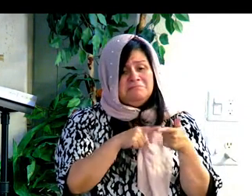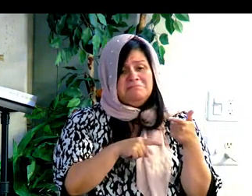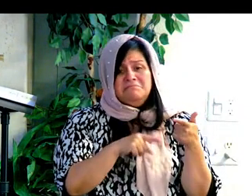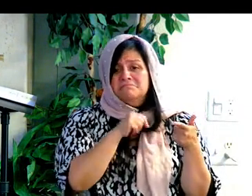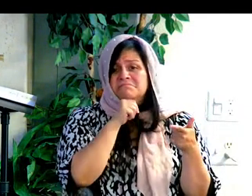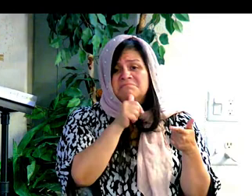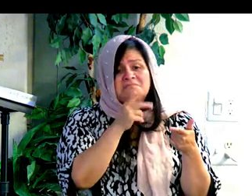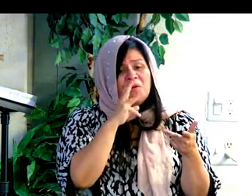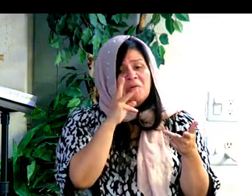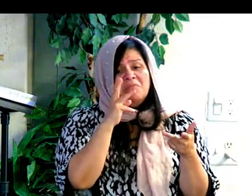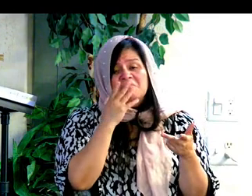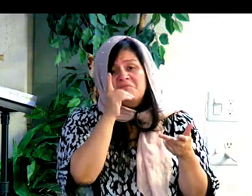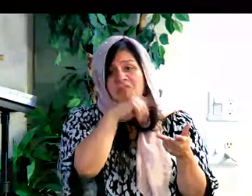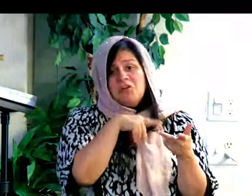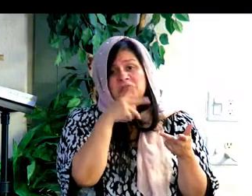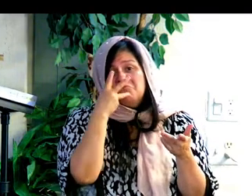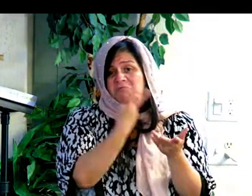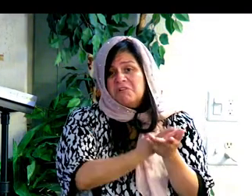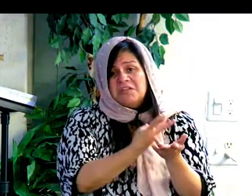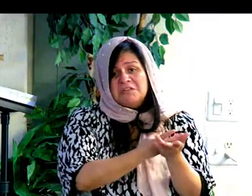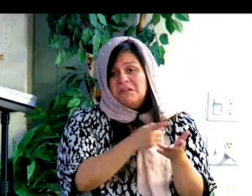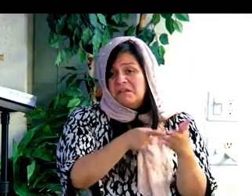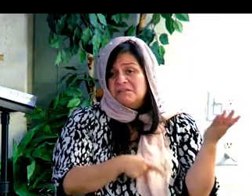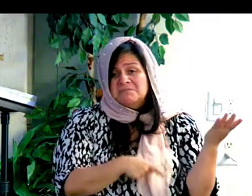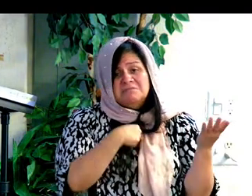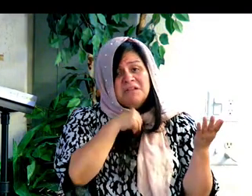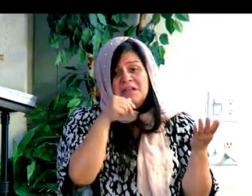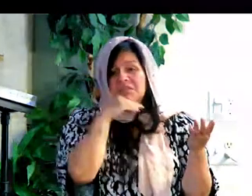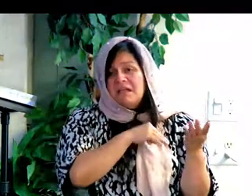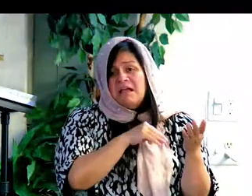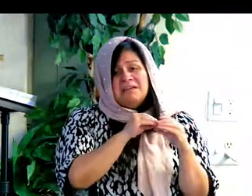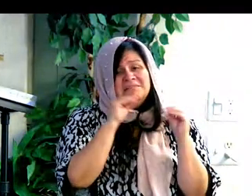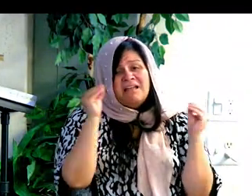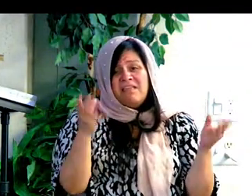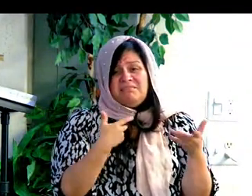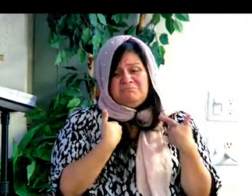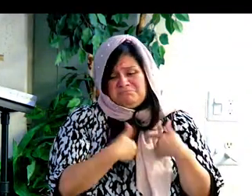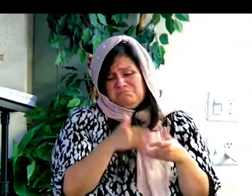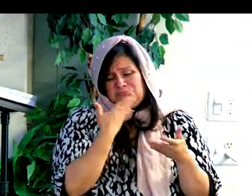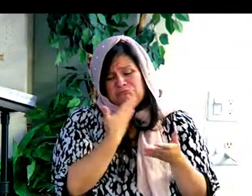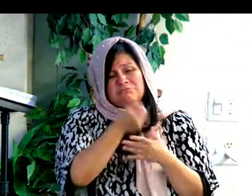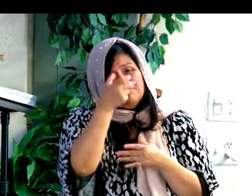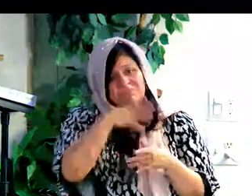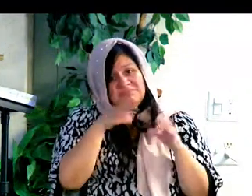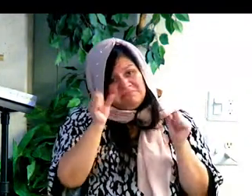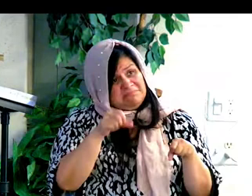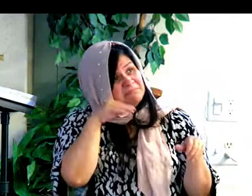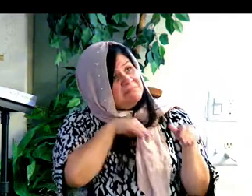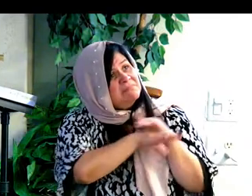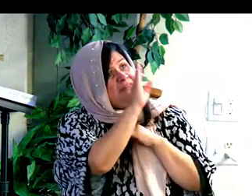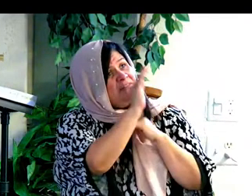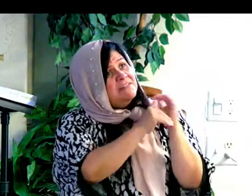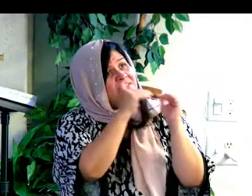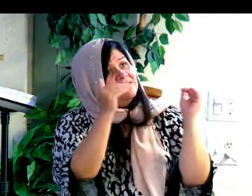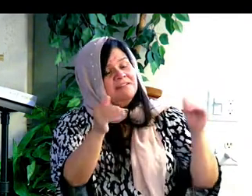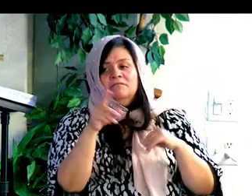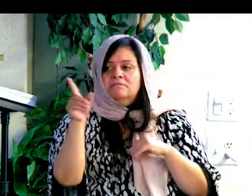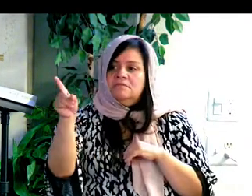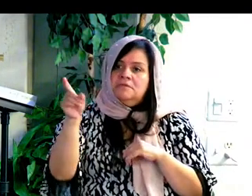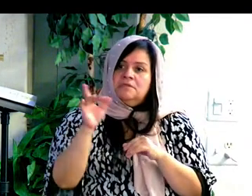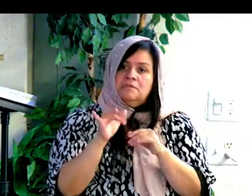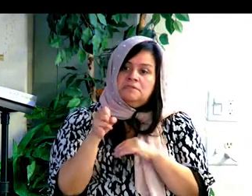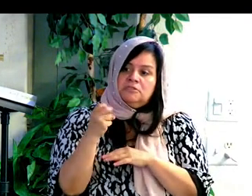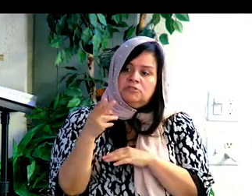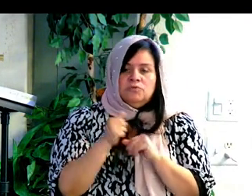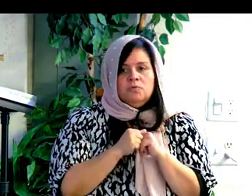Yo no cometo, este, yo no mato a nadie, yo no cometo adulterio. I honor my mother and my father.